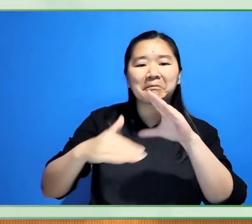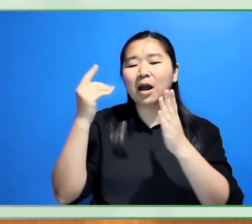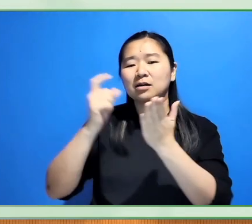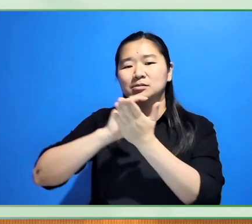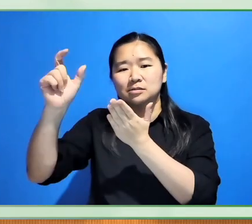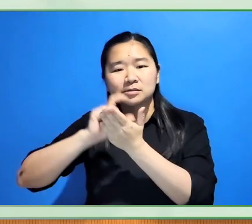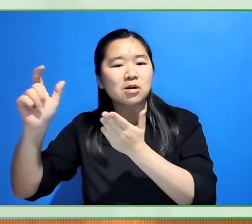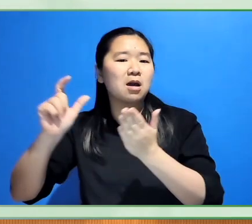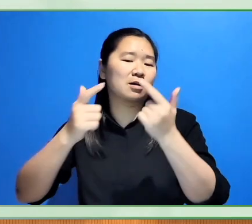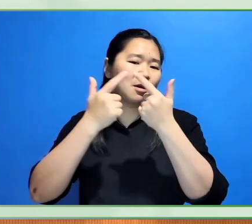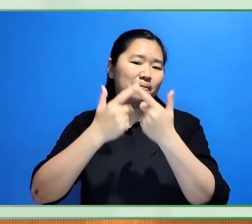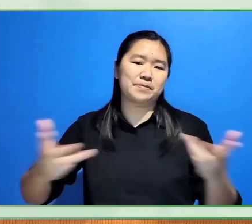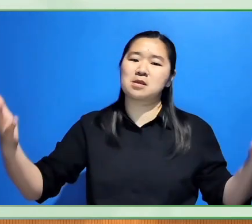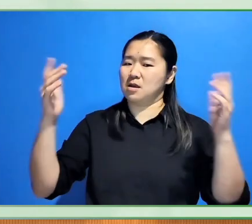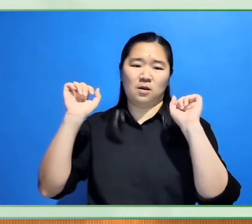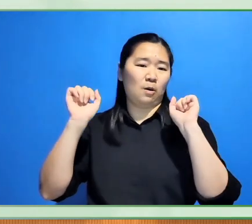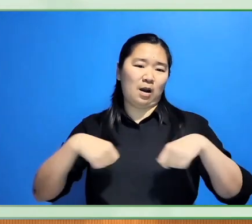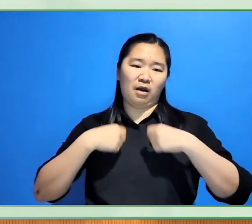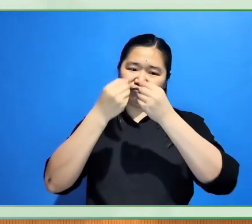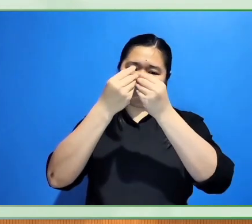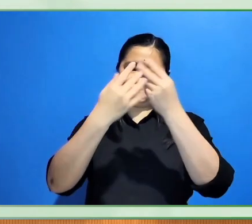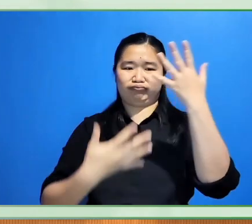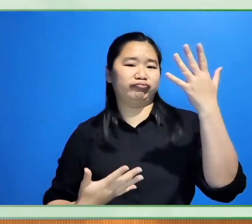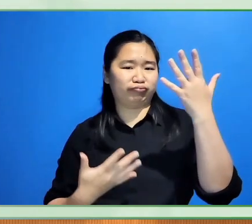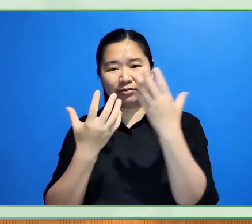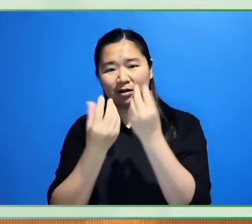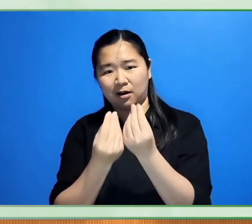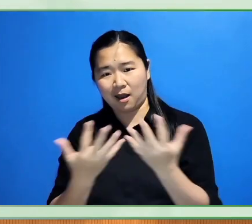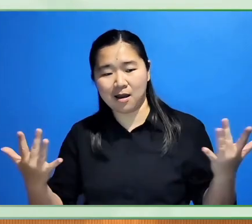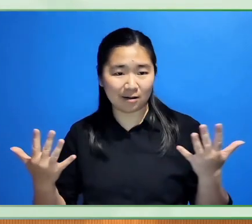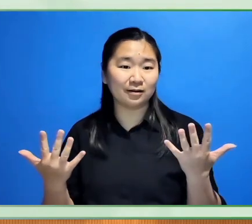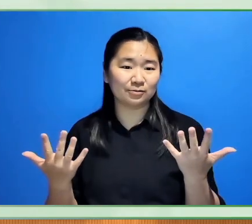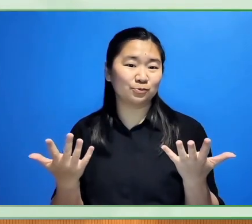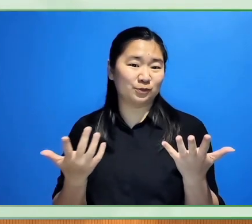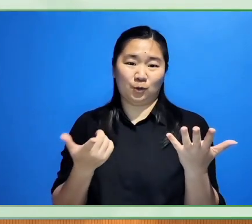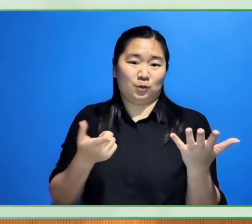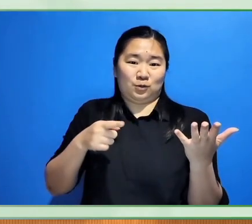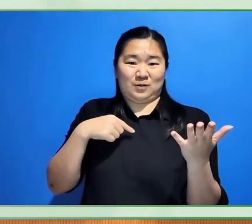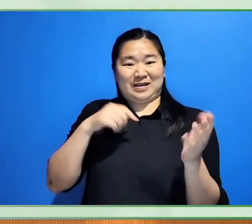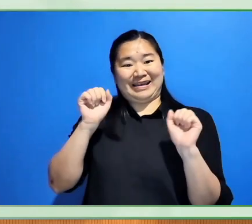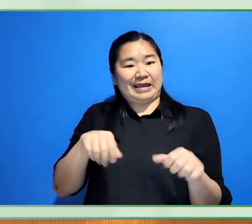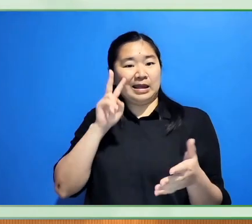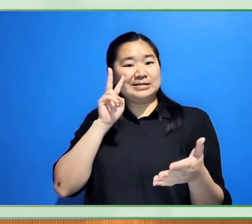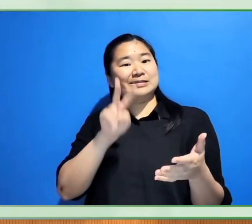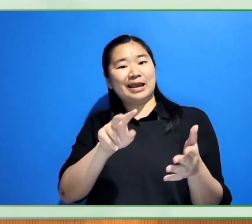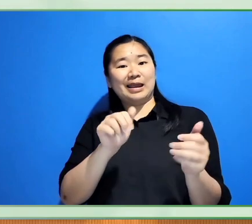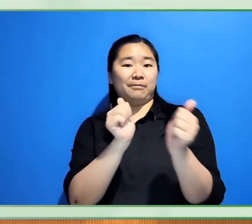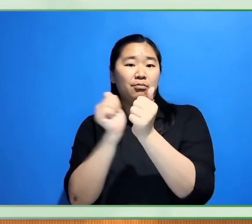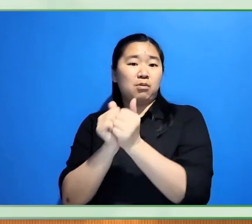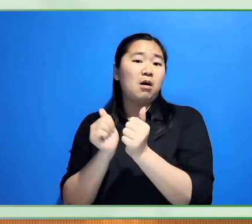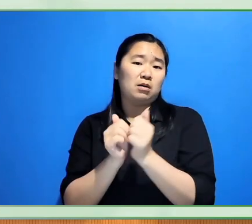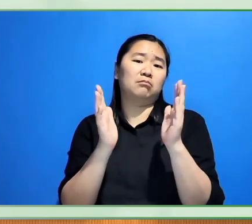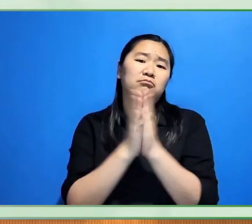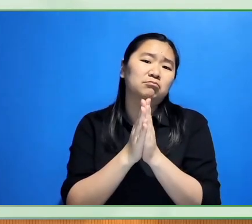To date, we have shipped out over 14,000 components. Just in 2025, we sent out over 4,000